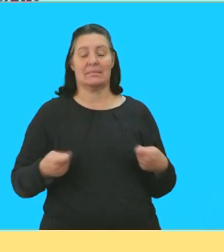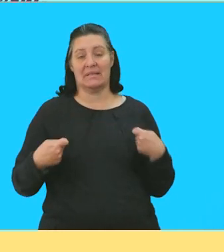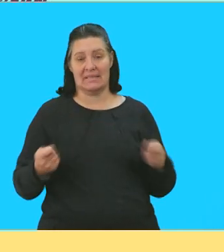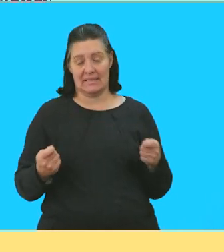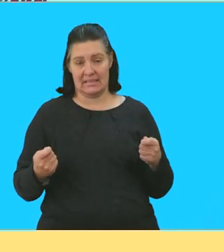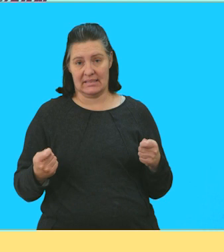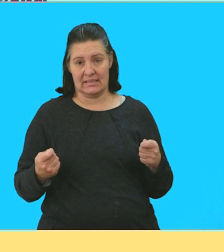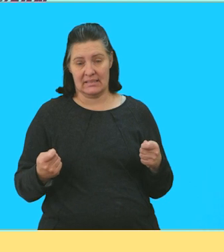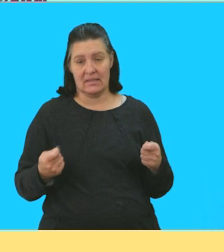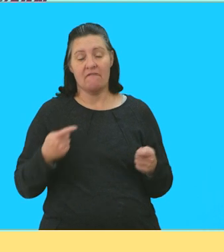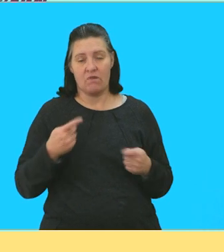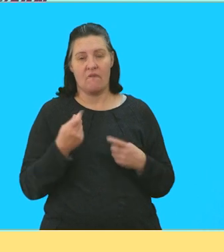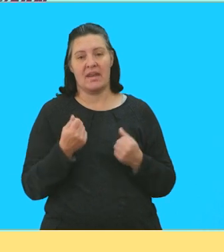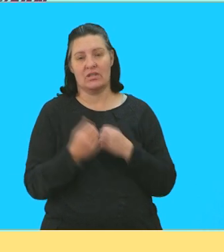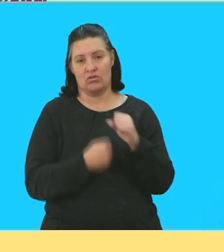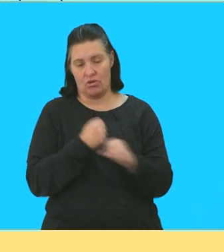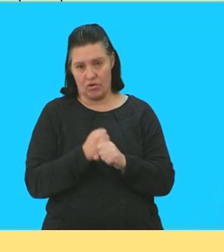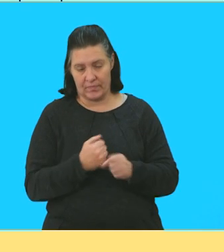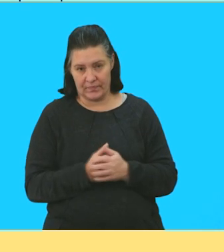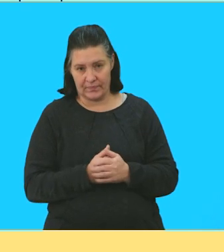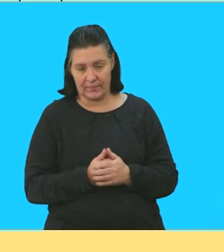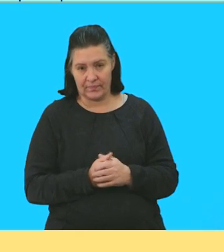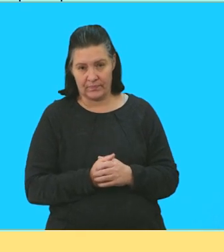expense for this financial period.